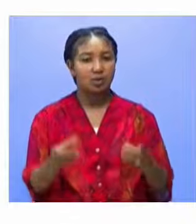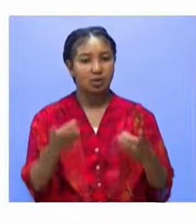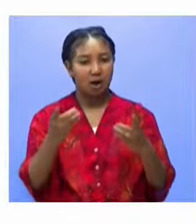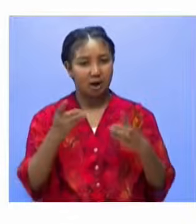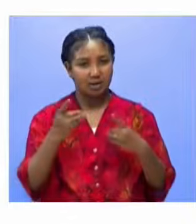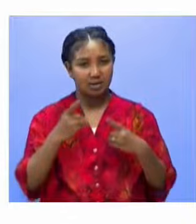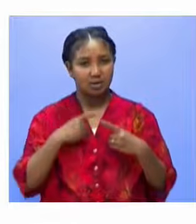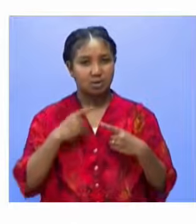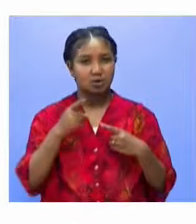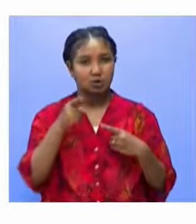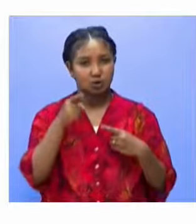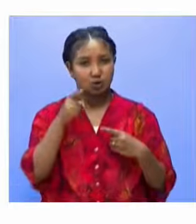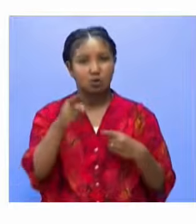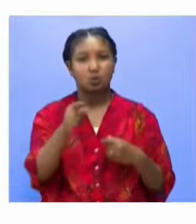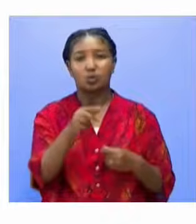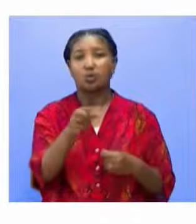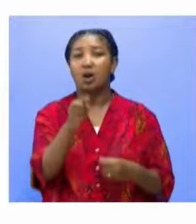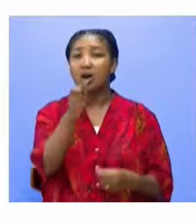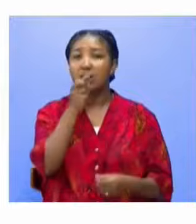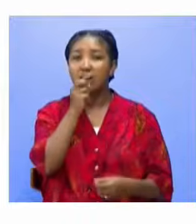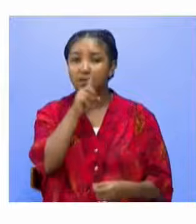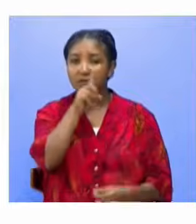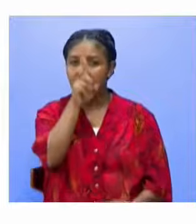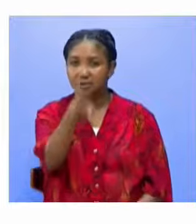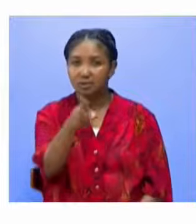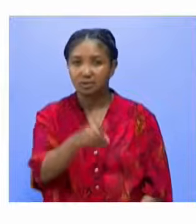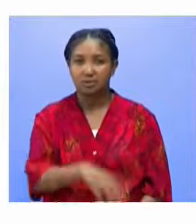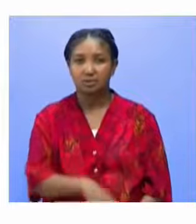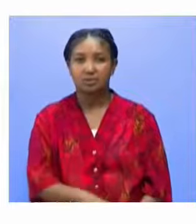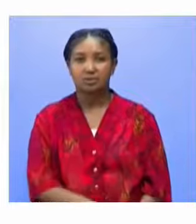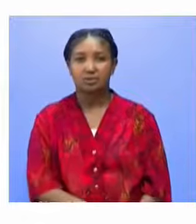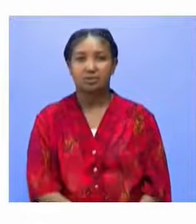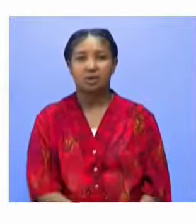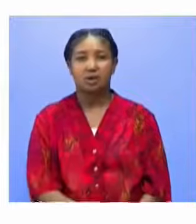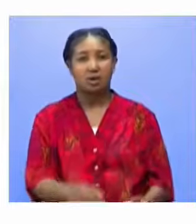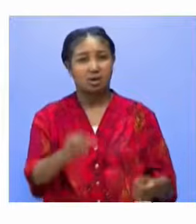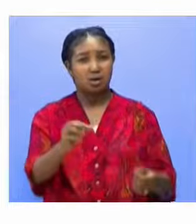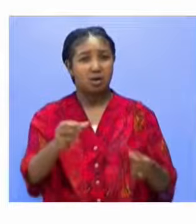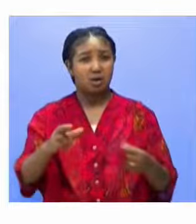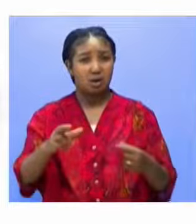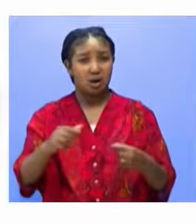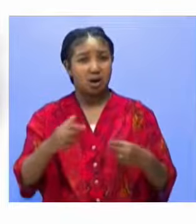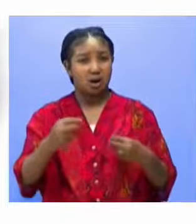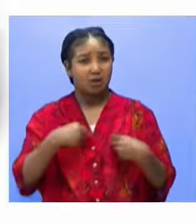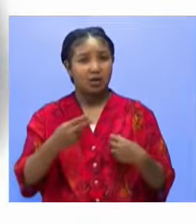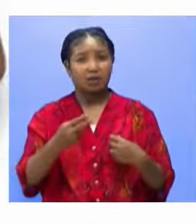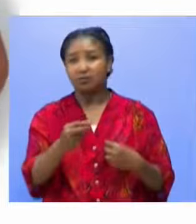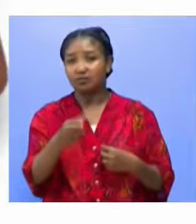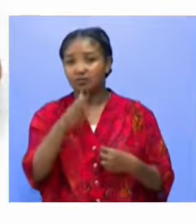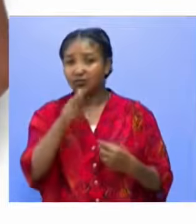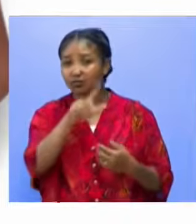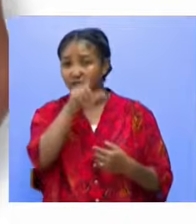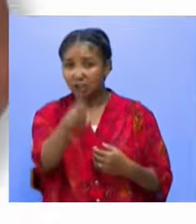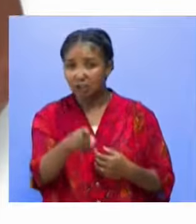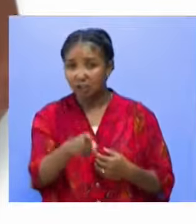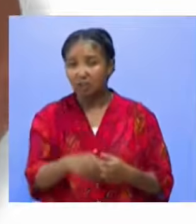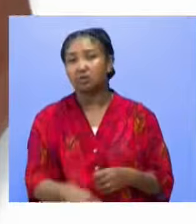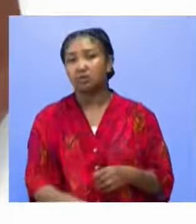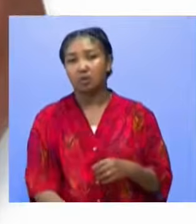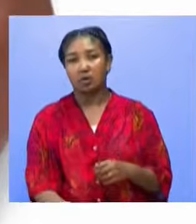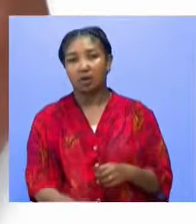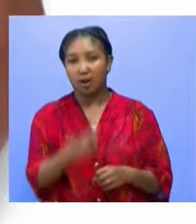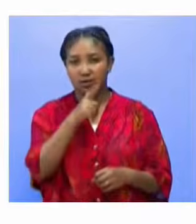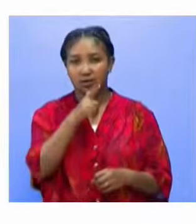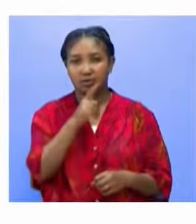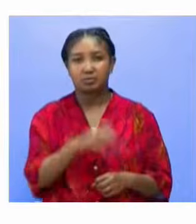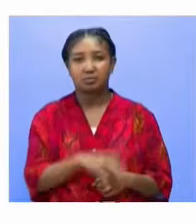your lunch? Look. Have you had your lunch? Question 4. Let's say this